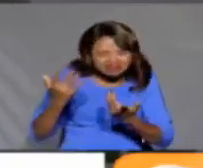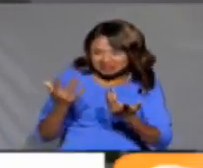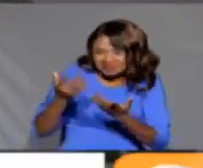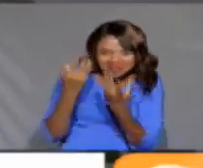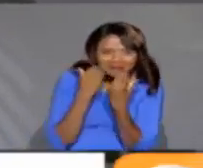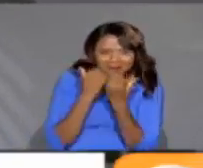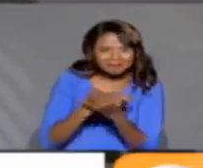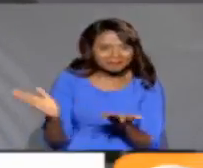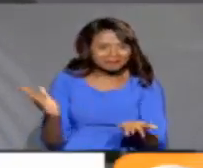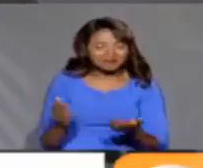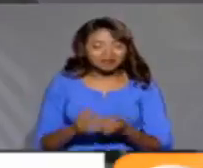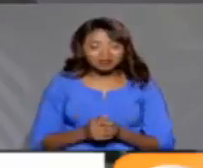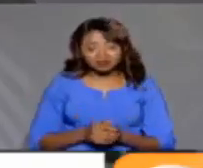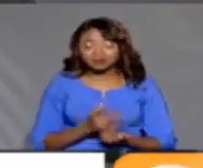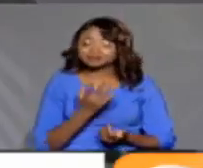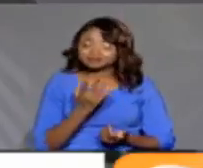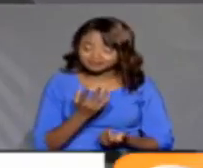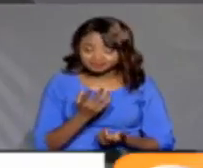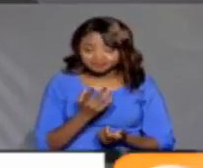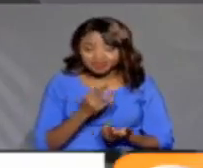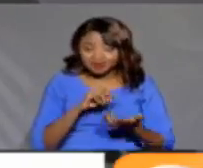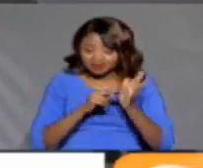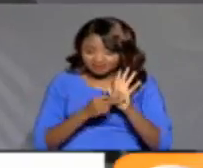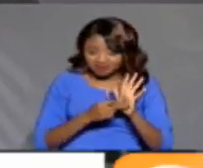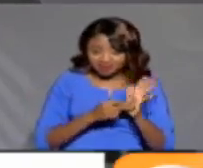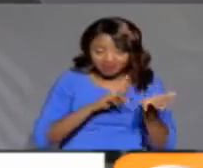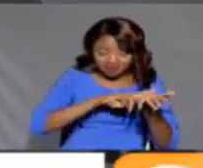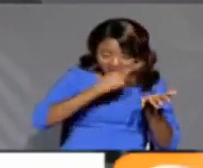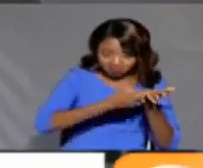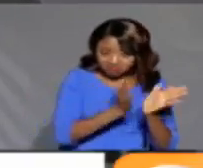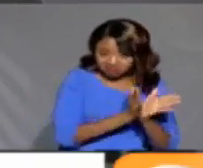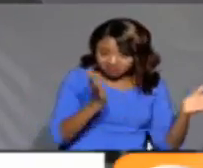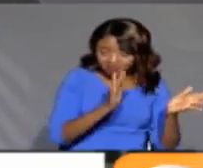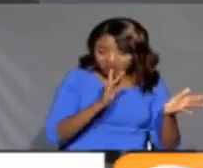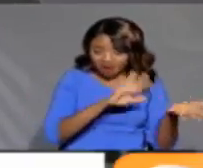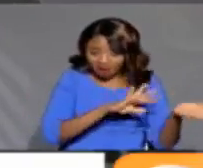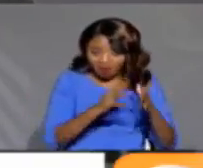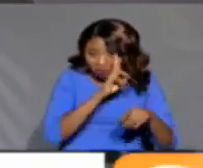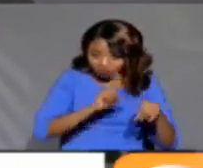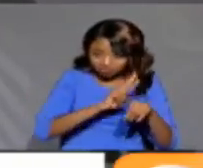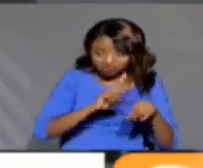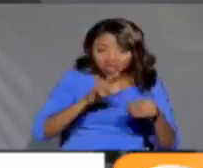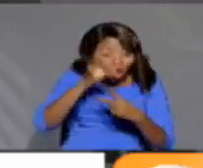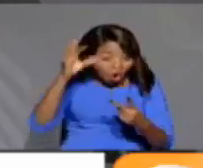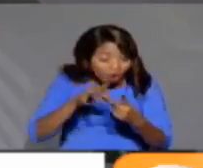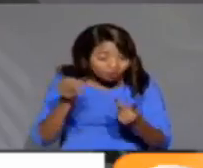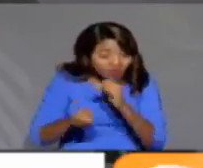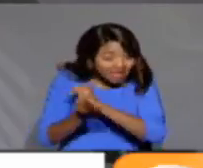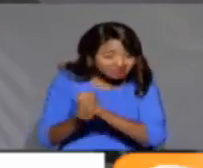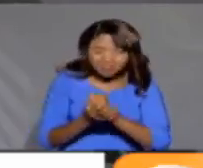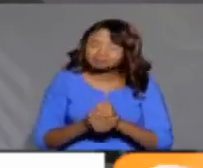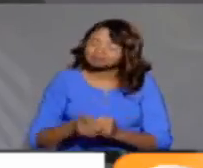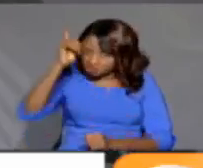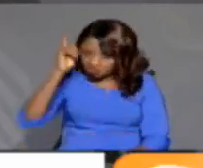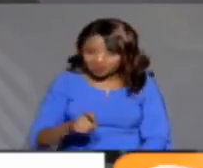of public resources is not an option. It is a principal expectation for all state and public officers. Governors cannot